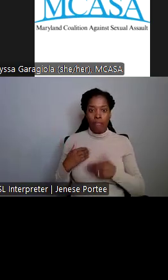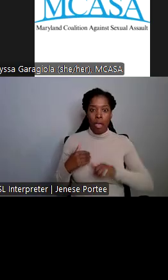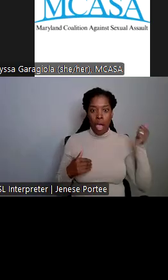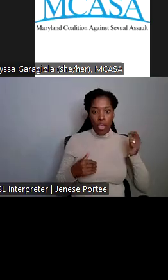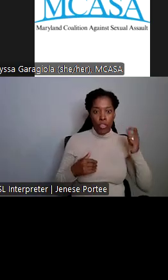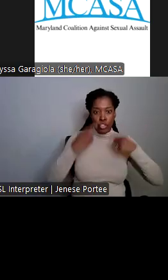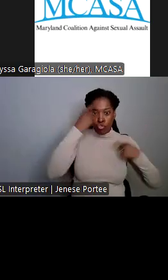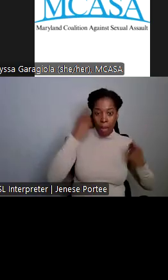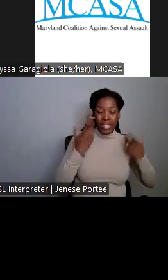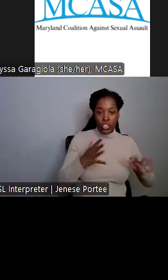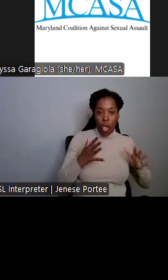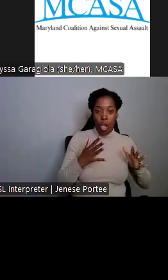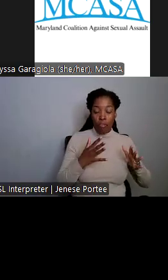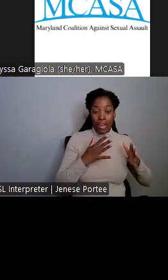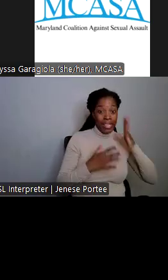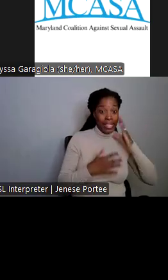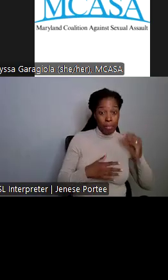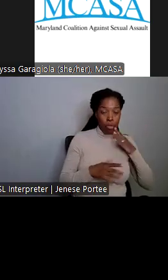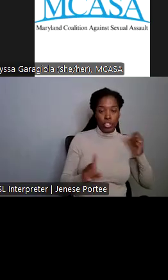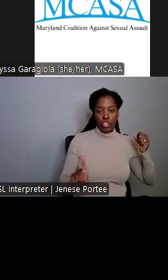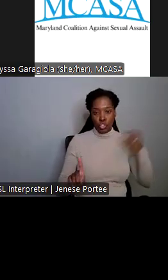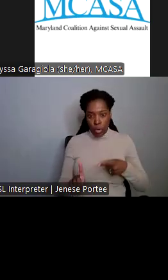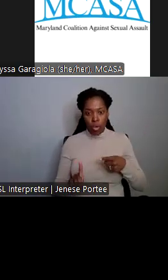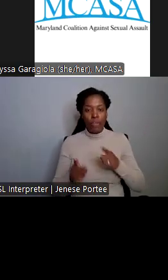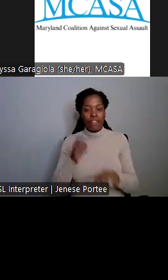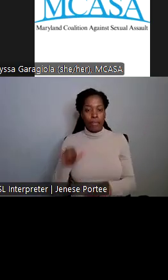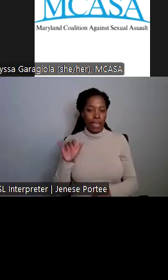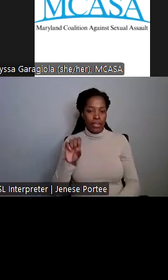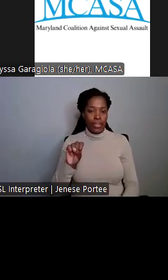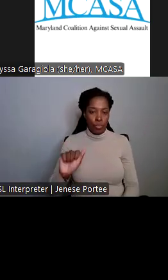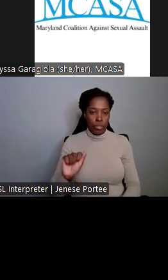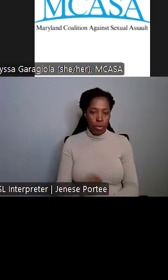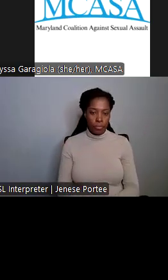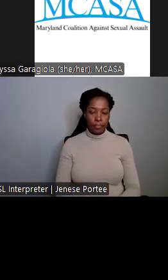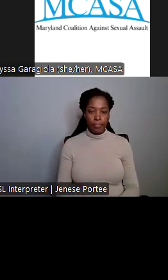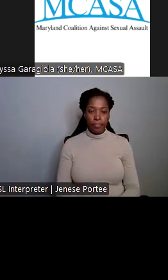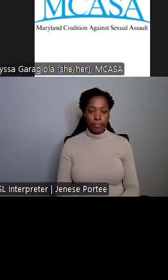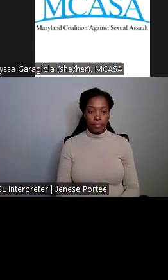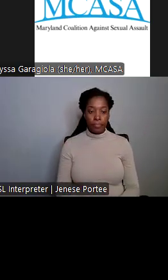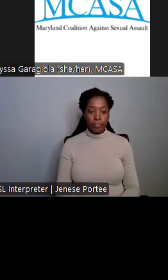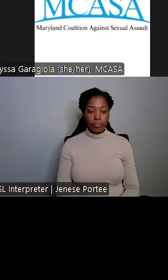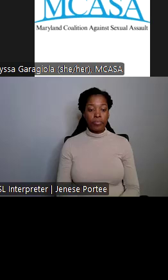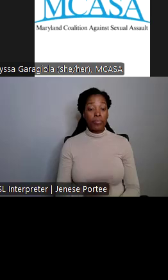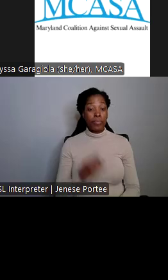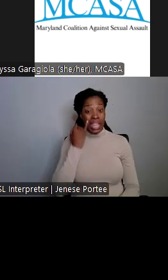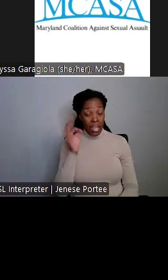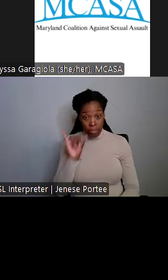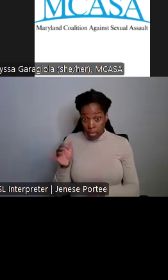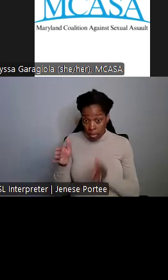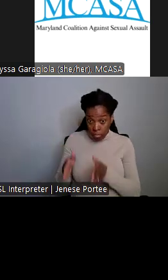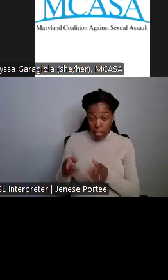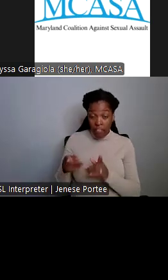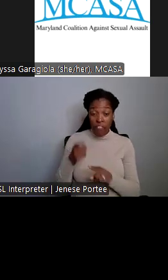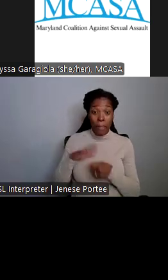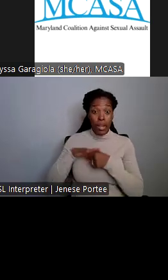experienced that are triggered as a result of the sexual assault. If they are from an oppressed identity, they may already